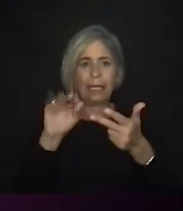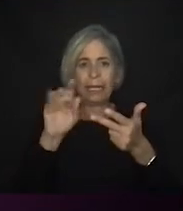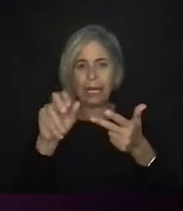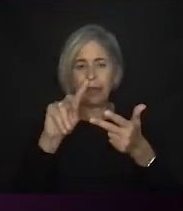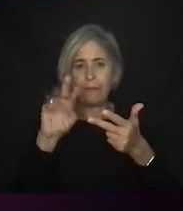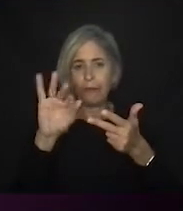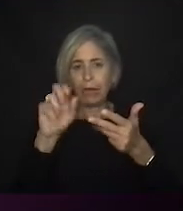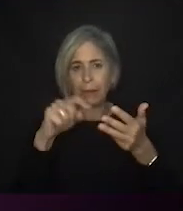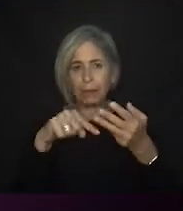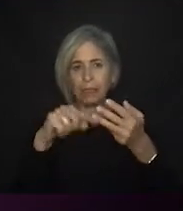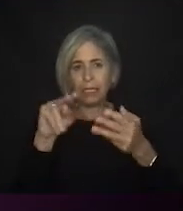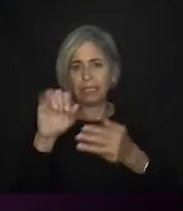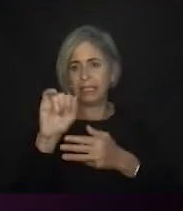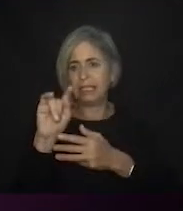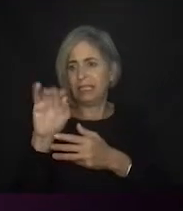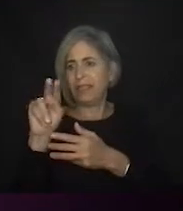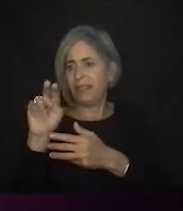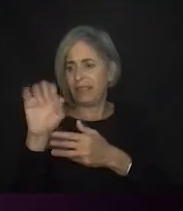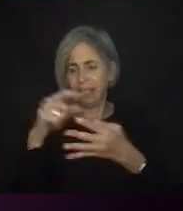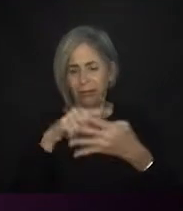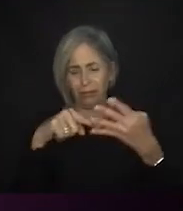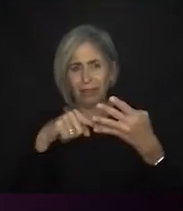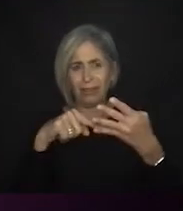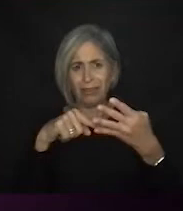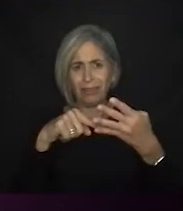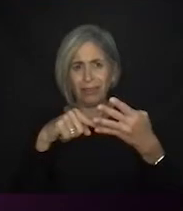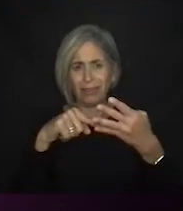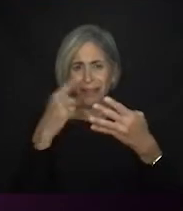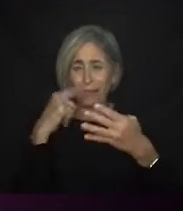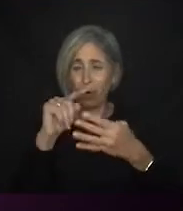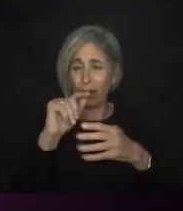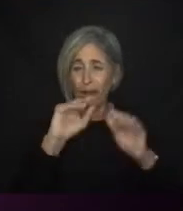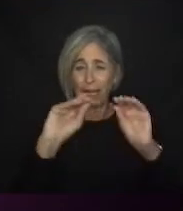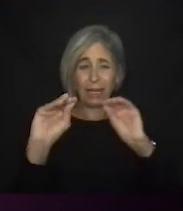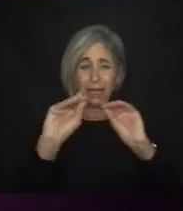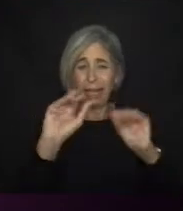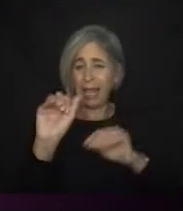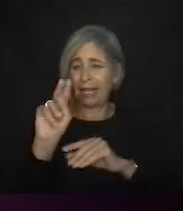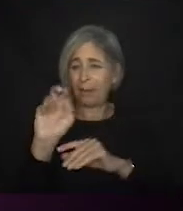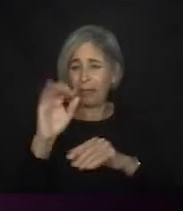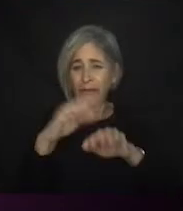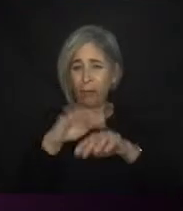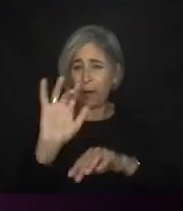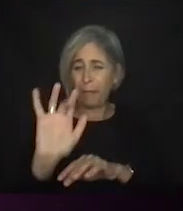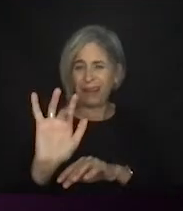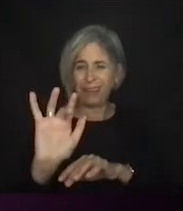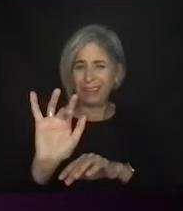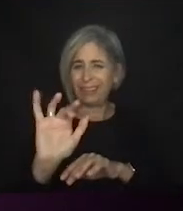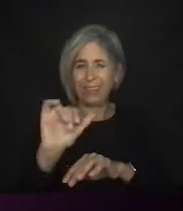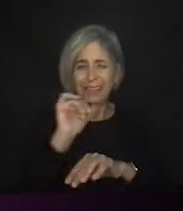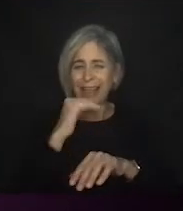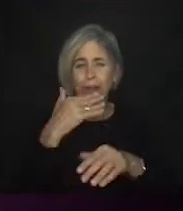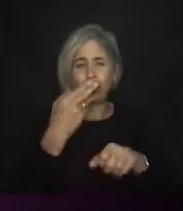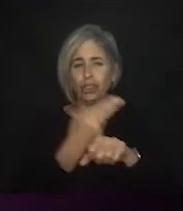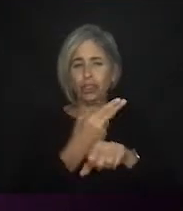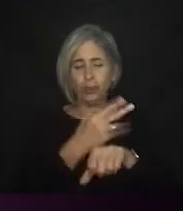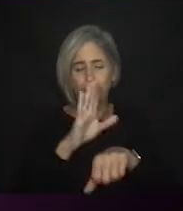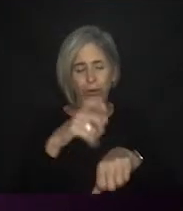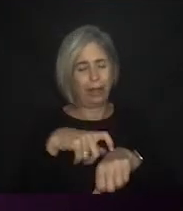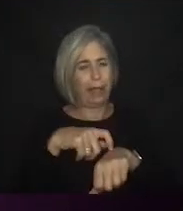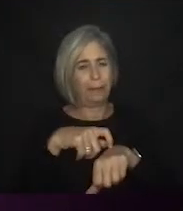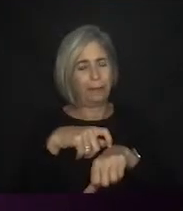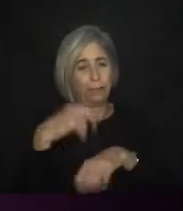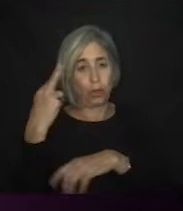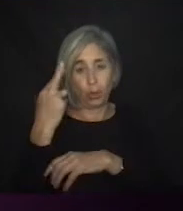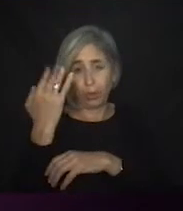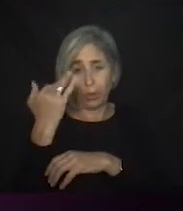stiffness, and more, just to make a hover animation on a button, it doesn't seem like a good use of time. And